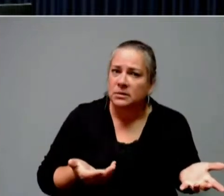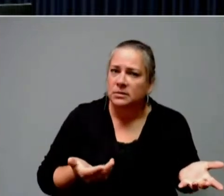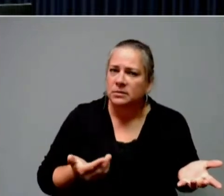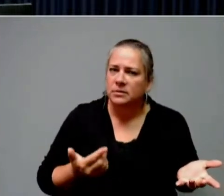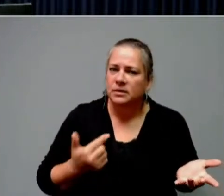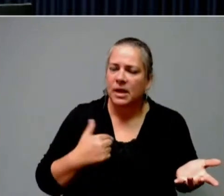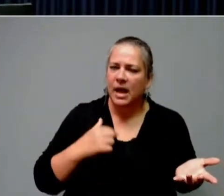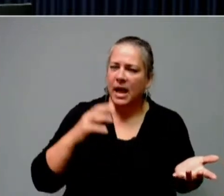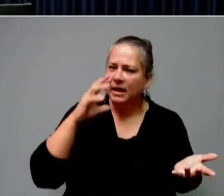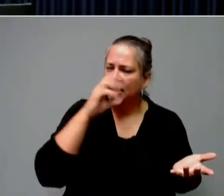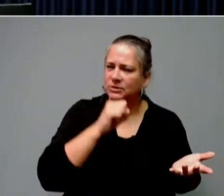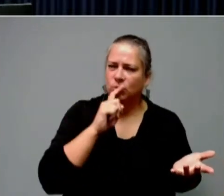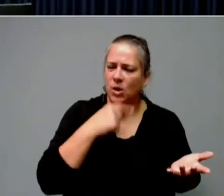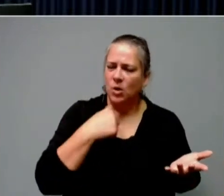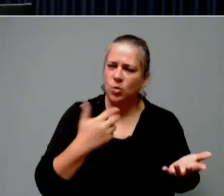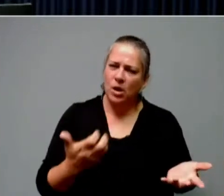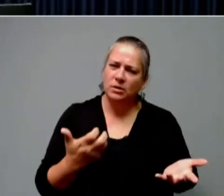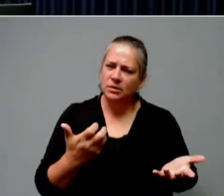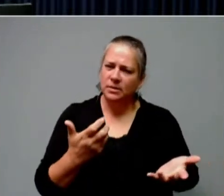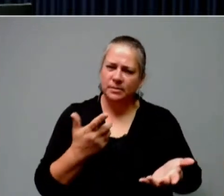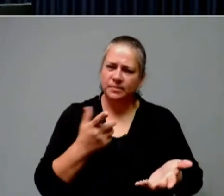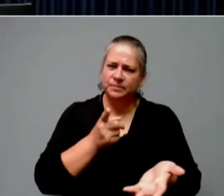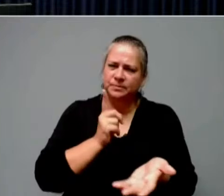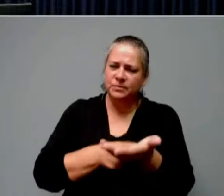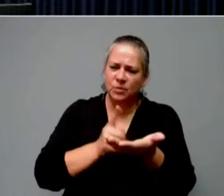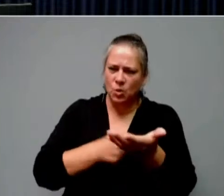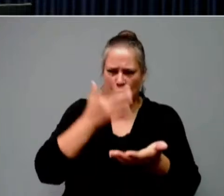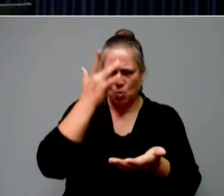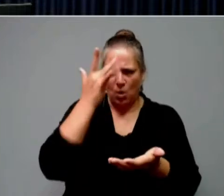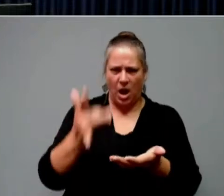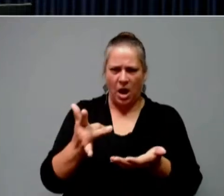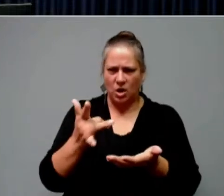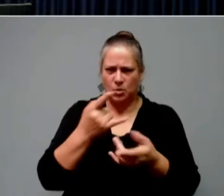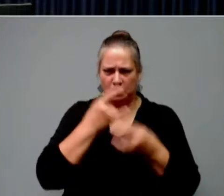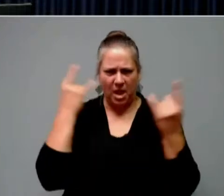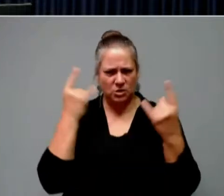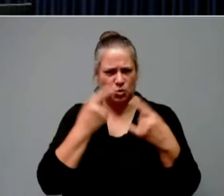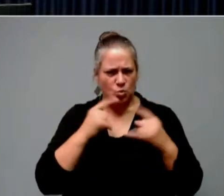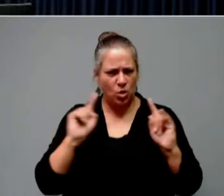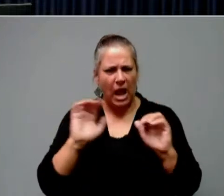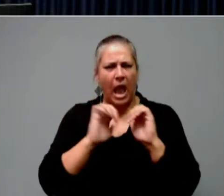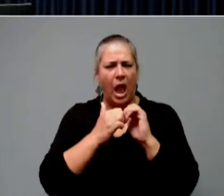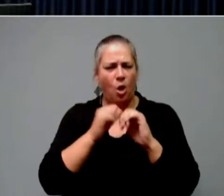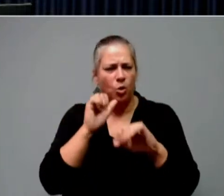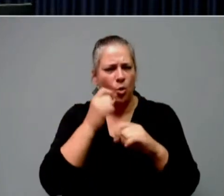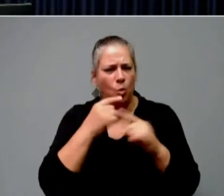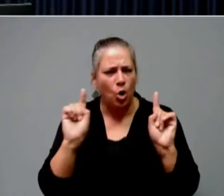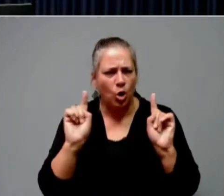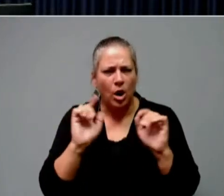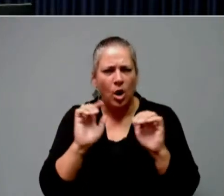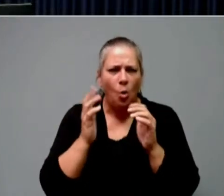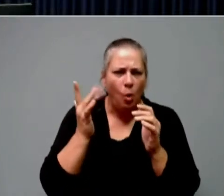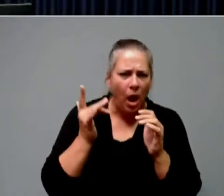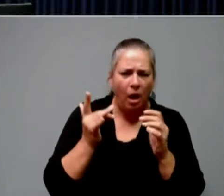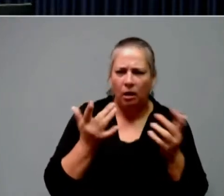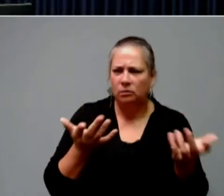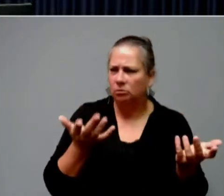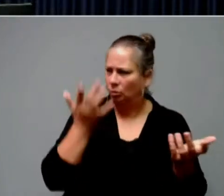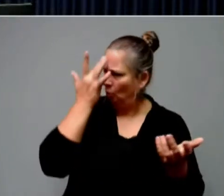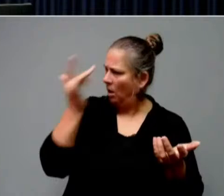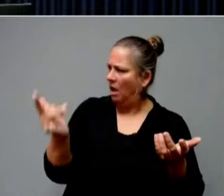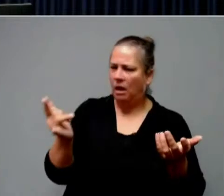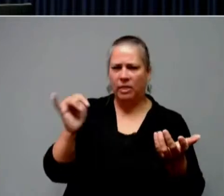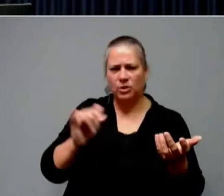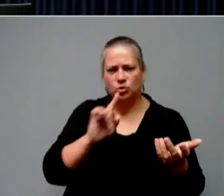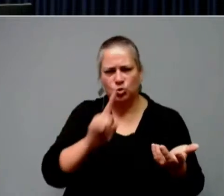have some discussion about, why do masks work? How do they work? Why do they work? Why is this true or not